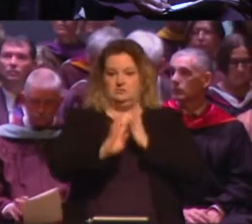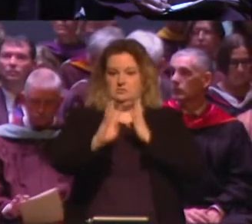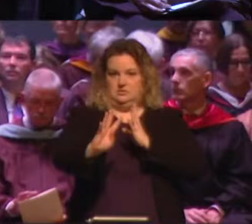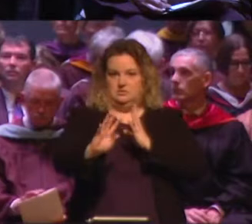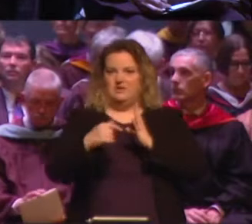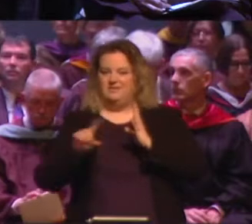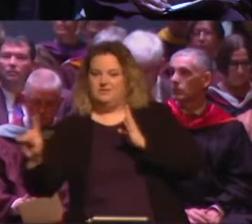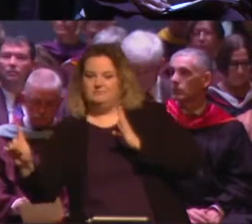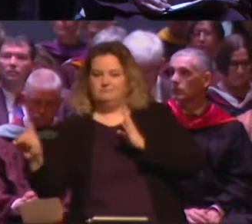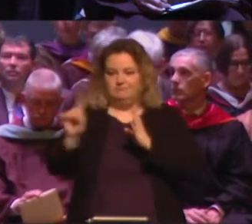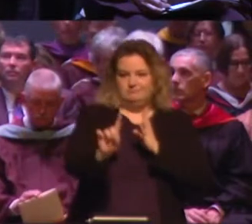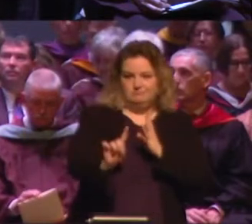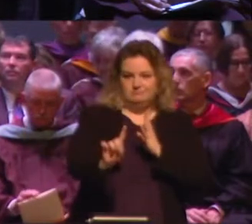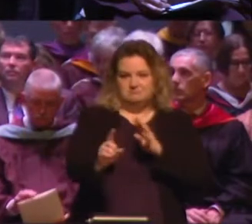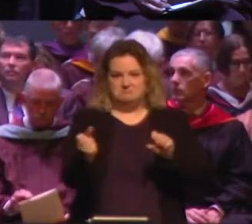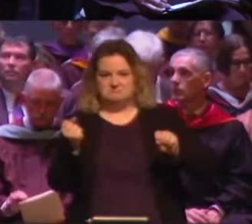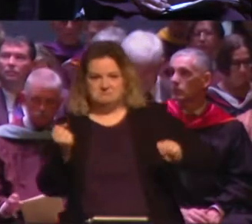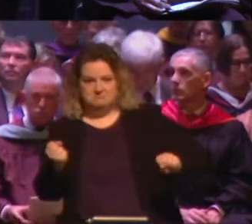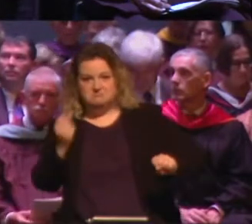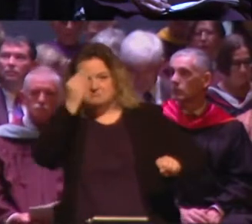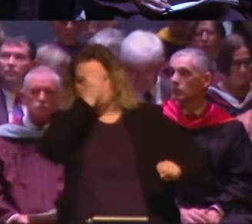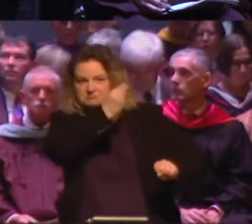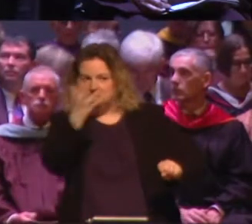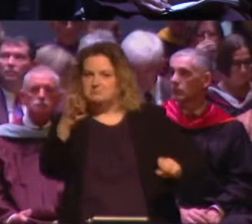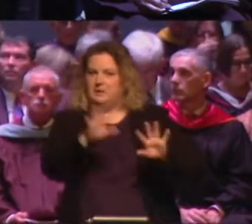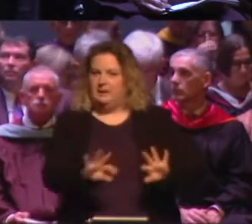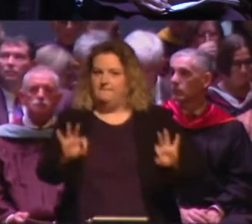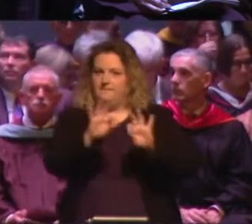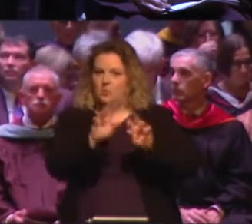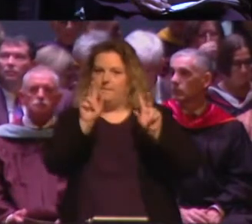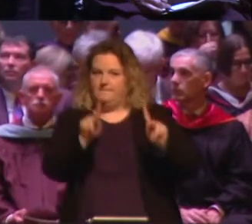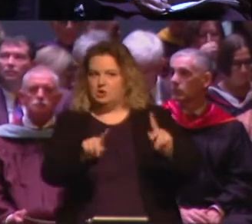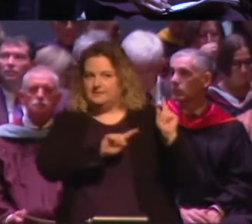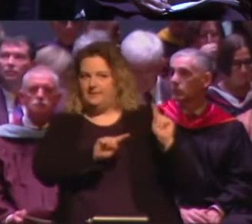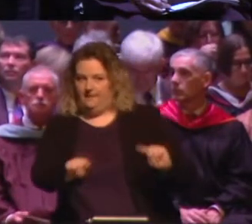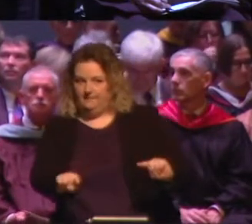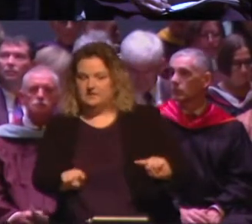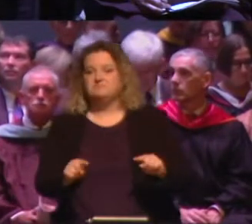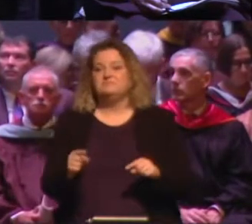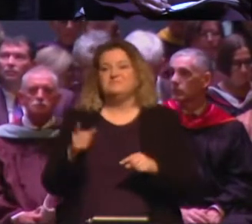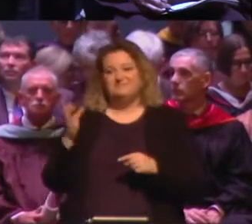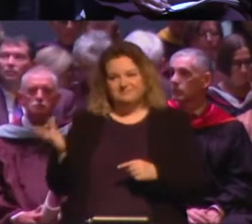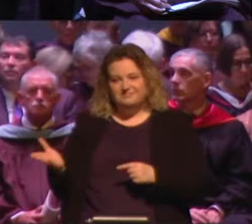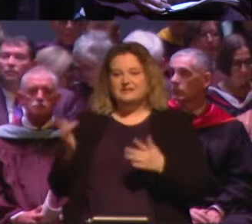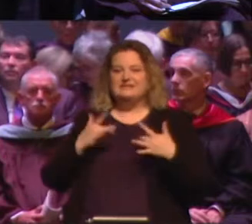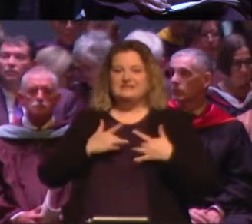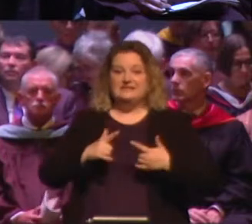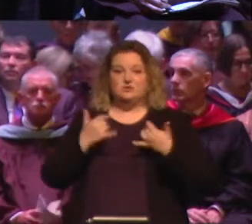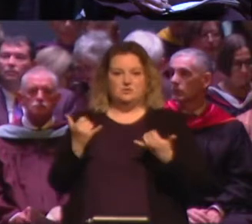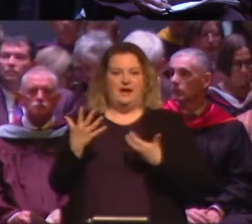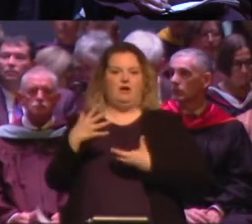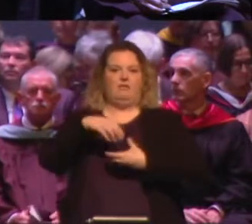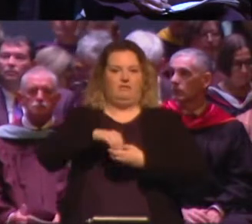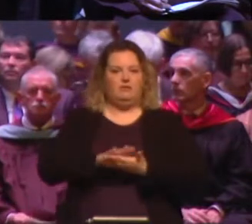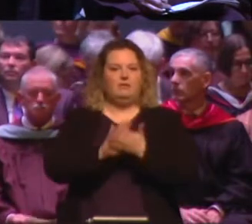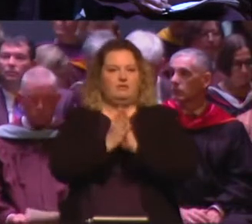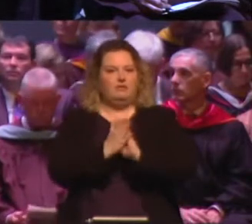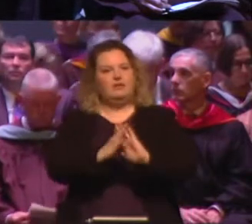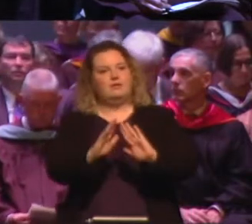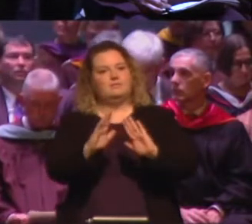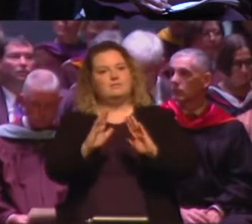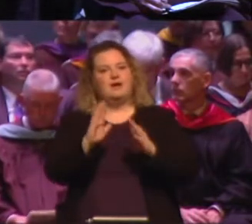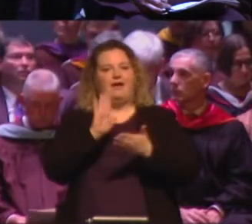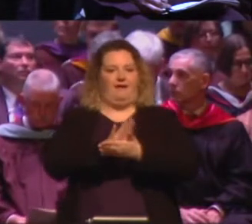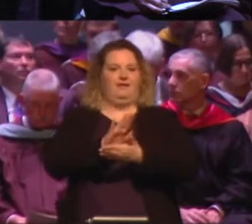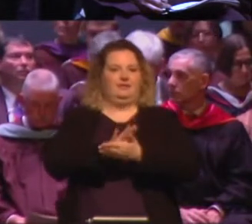prominent was coming. Today, a mace is largely ceremonial and is used frequently in academic events, as they are a symbol of tying